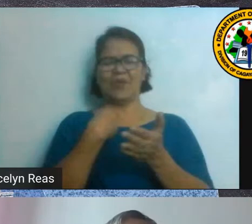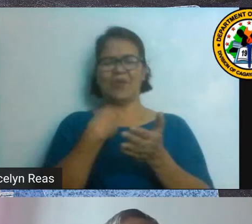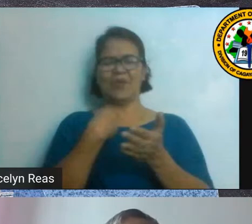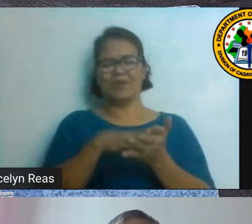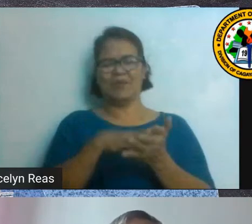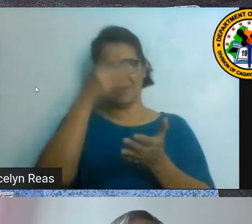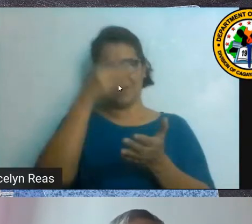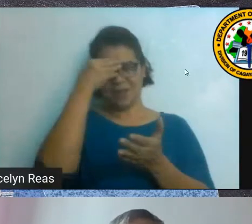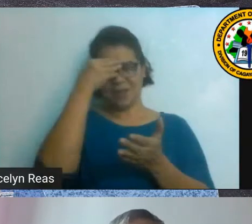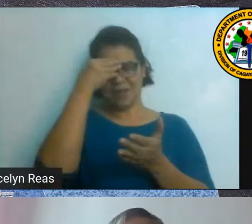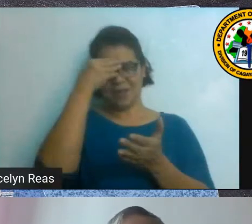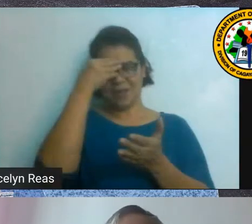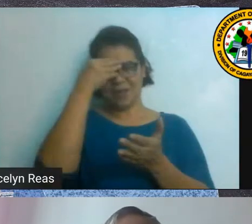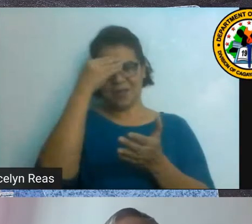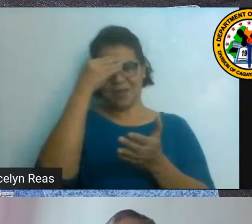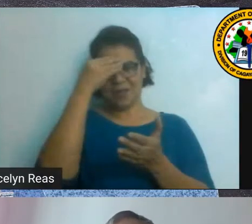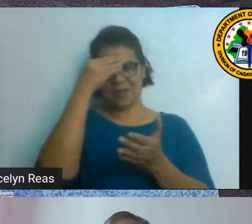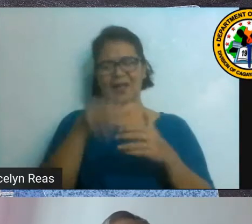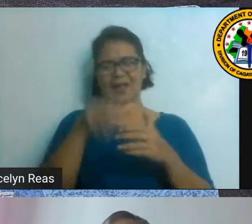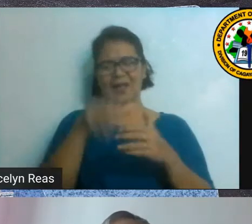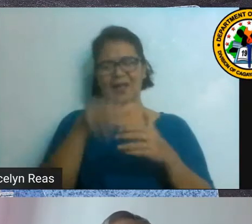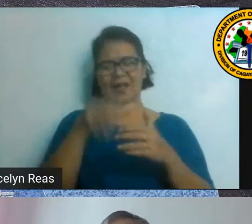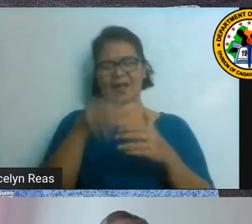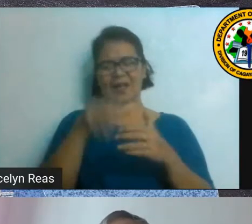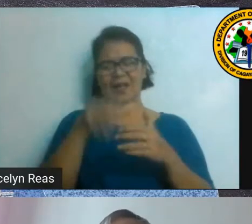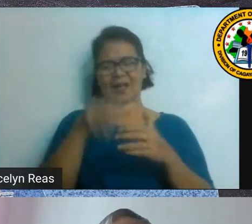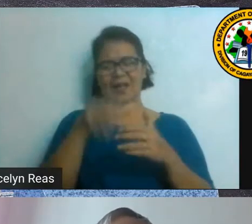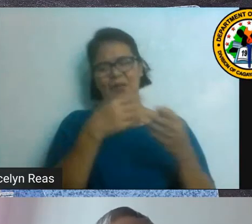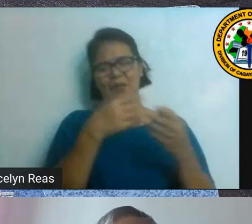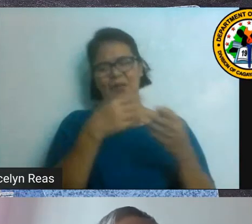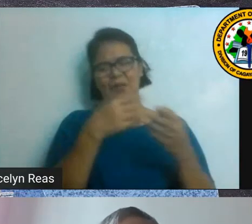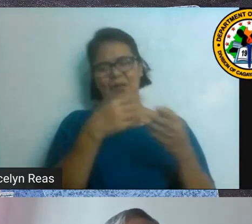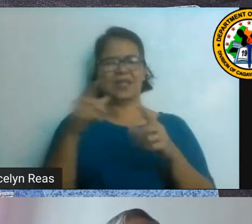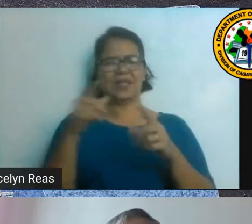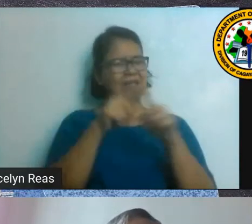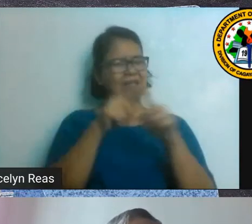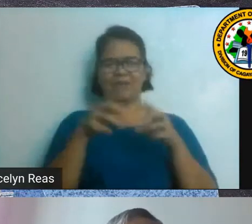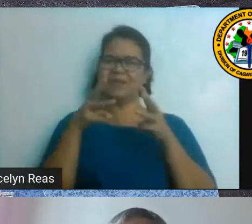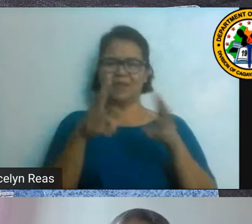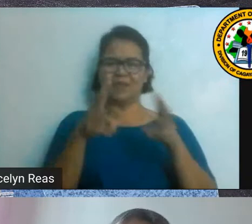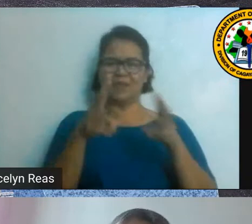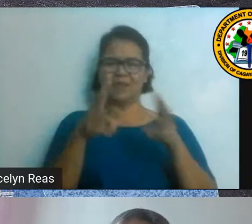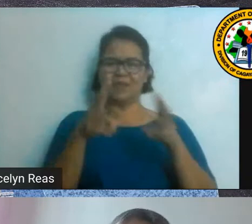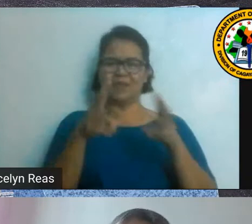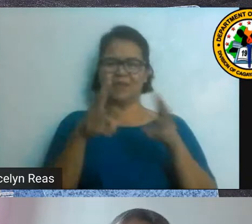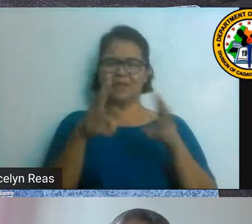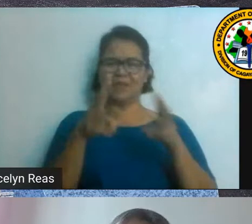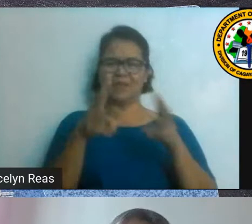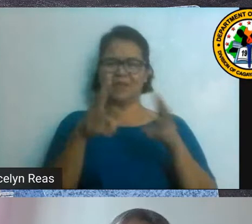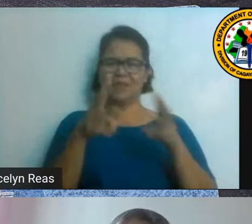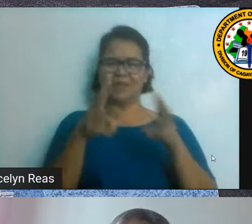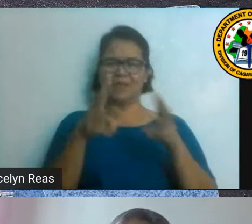sabi ni Ma'am Liling, and I'm just echoing what the Secretary has been saying. And